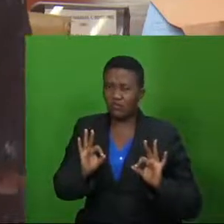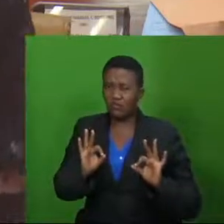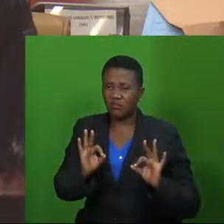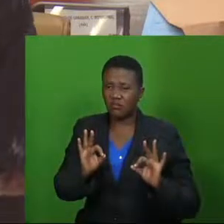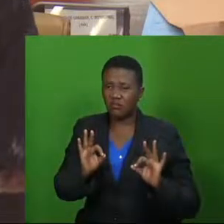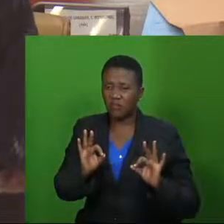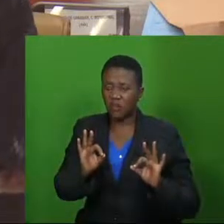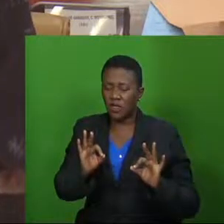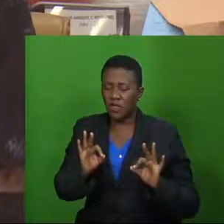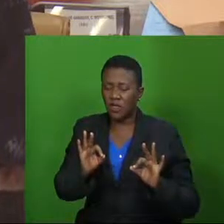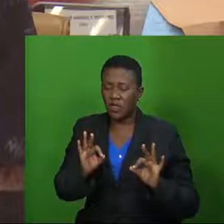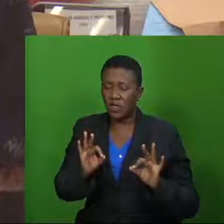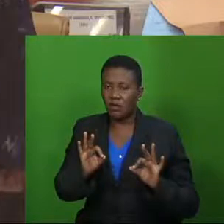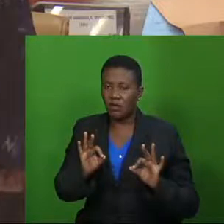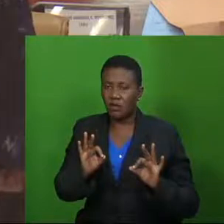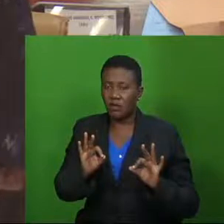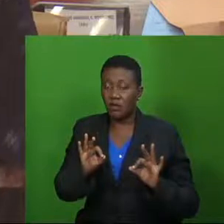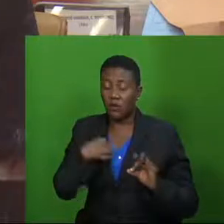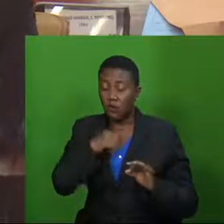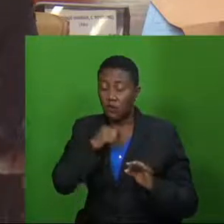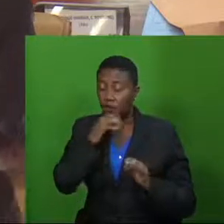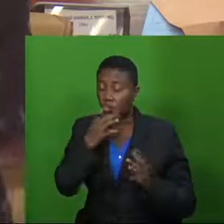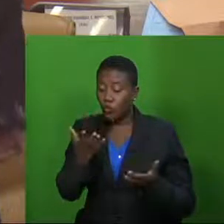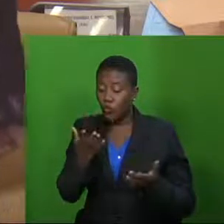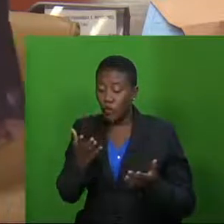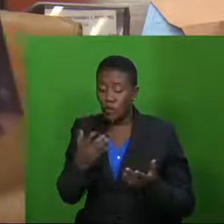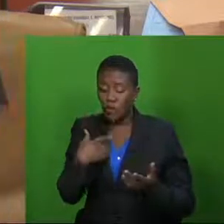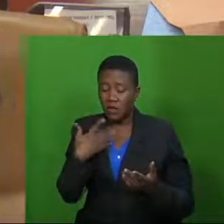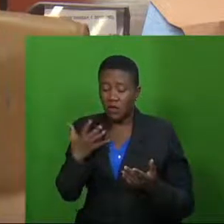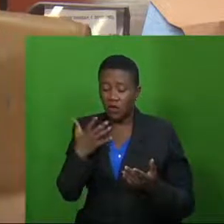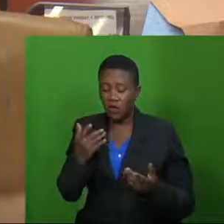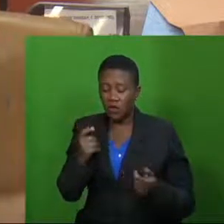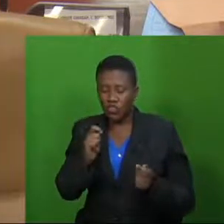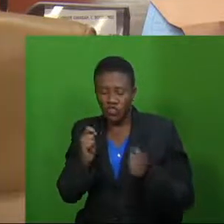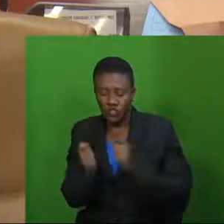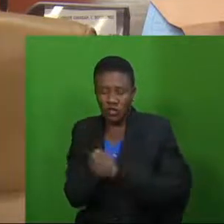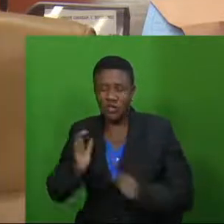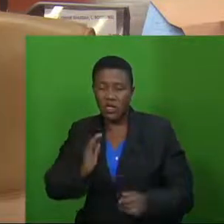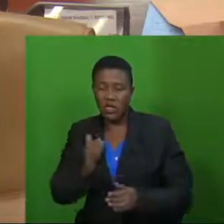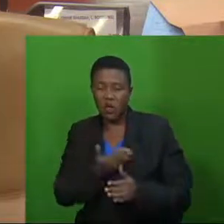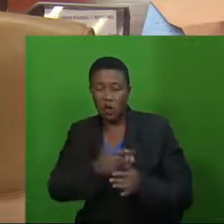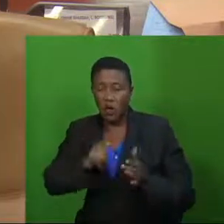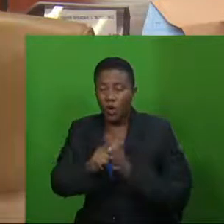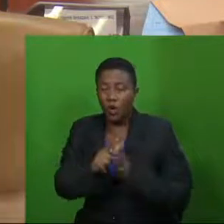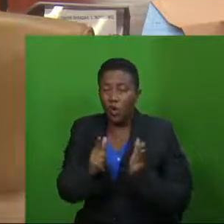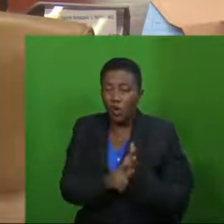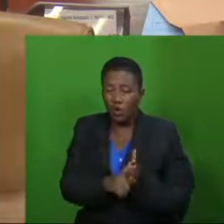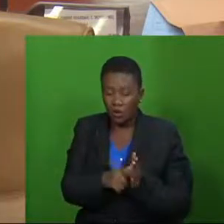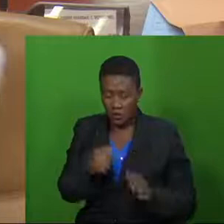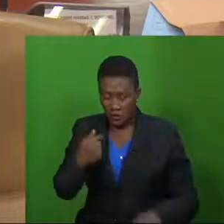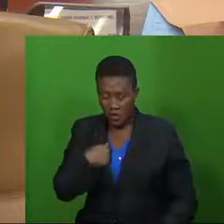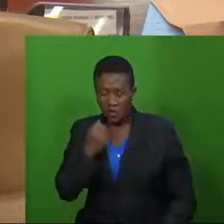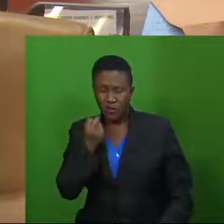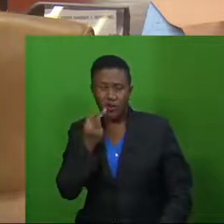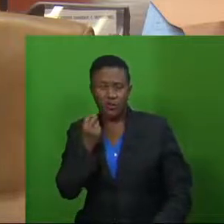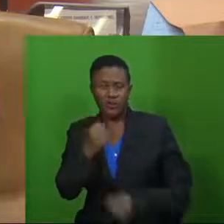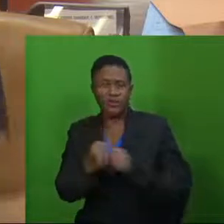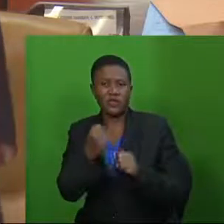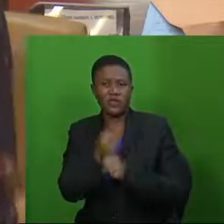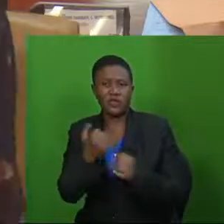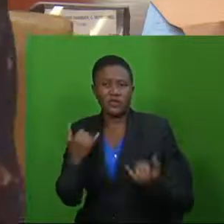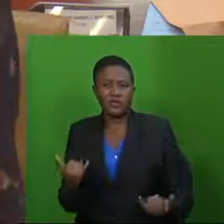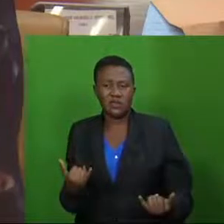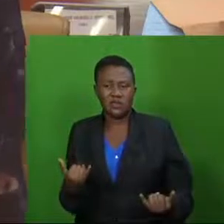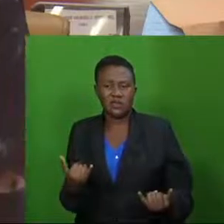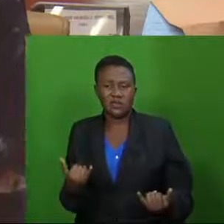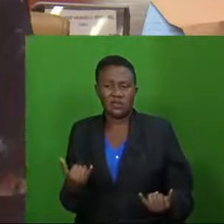to a point whereby we say we are reviewing our standing orders. I have been 12 years old in this House. The Speaker,